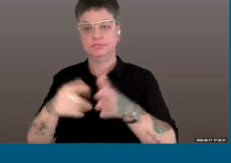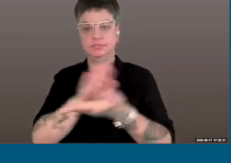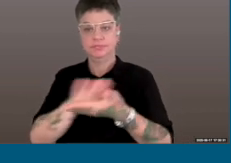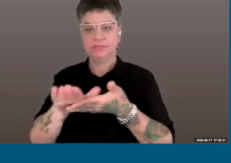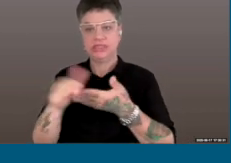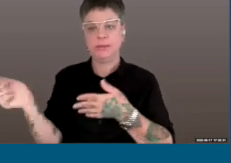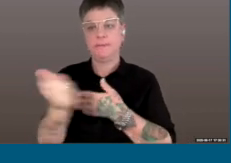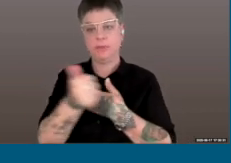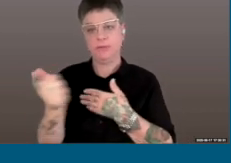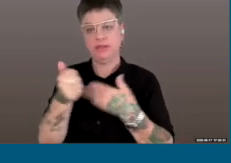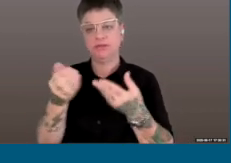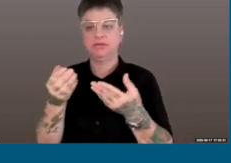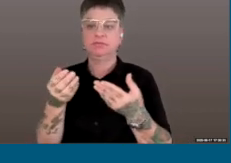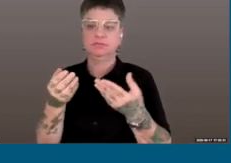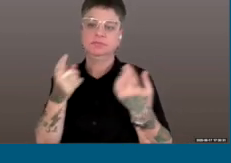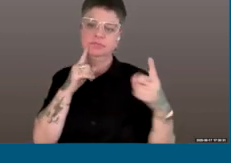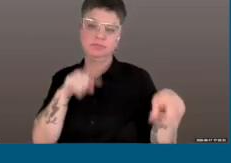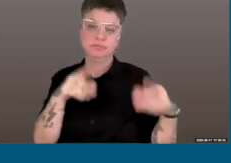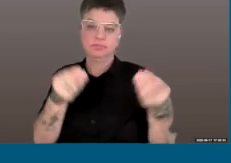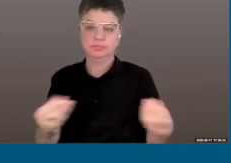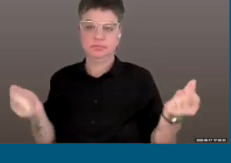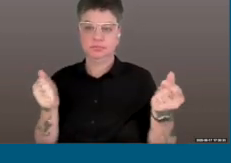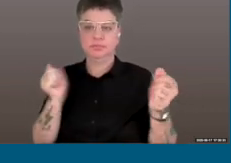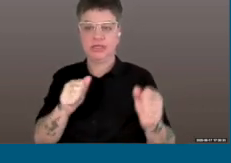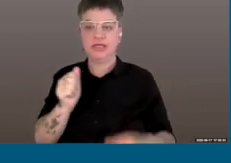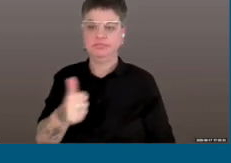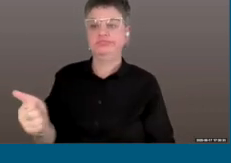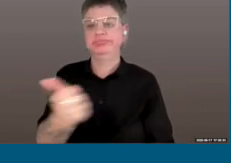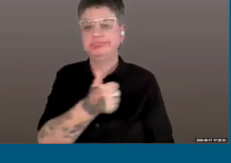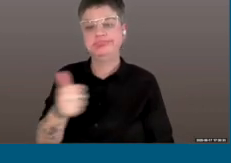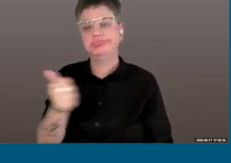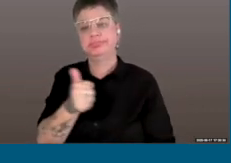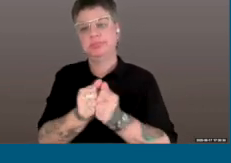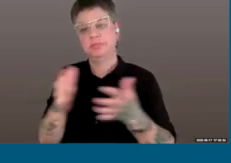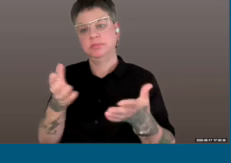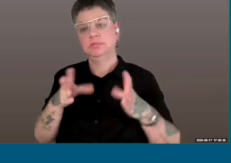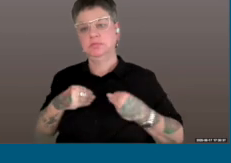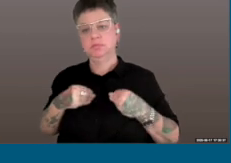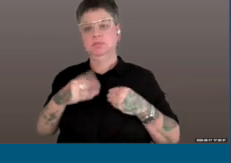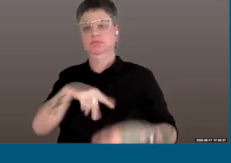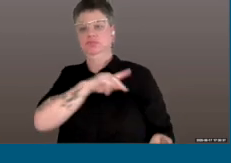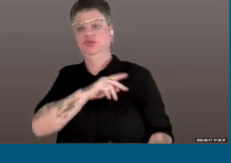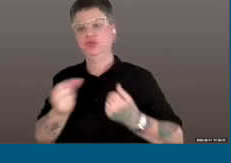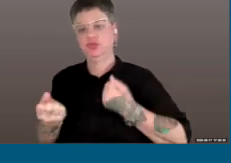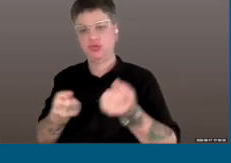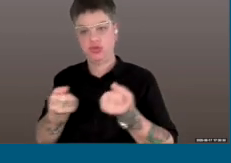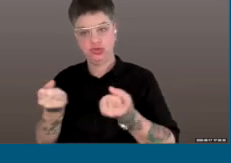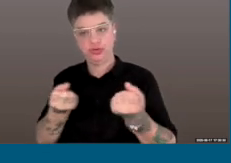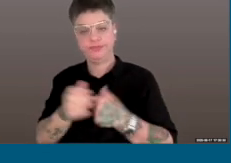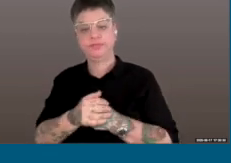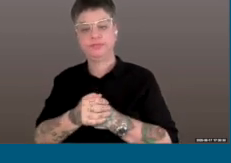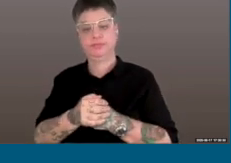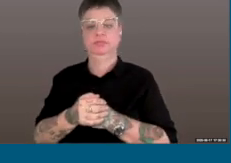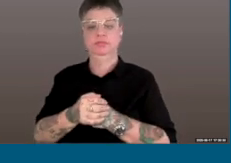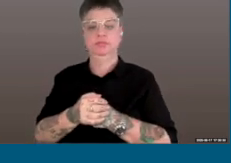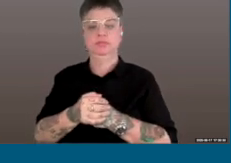these projects, and finally, the long-term plan serves as the annual supplemental report required